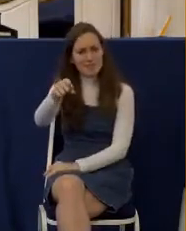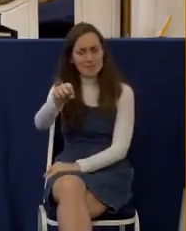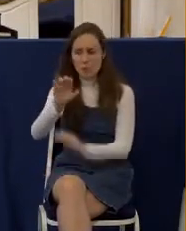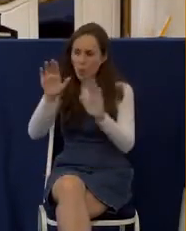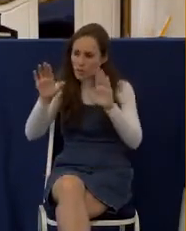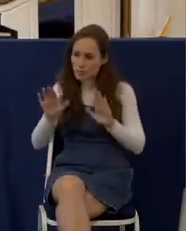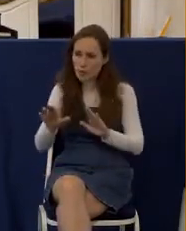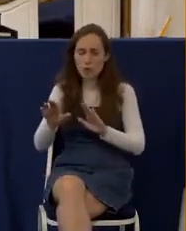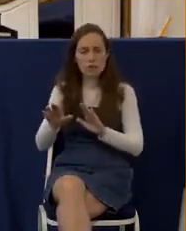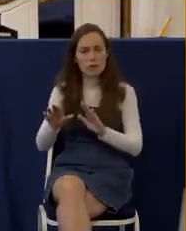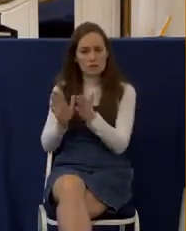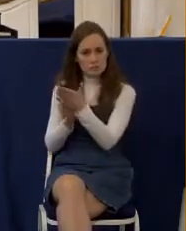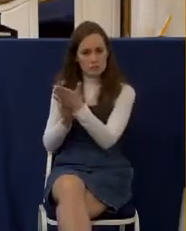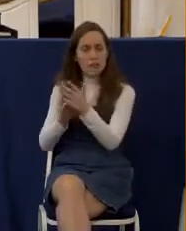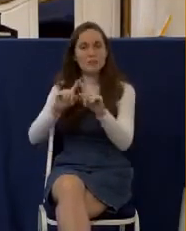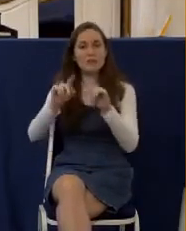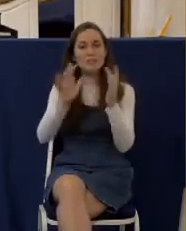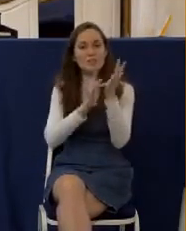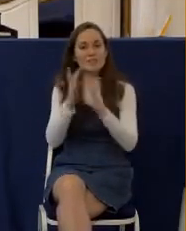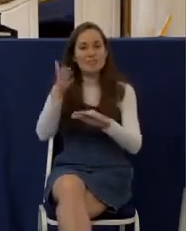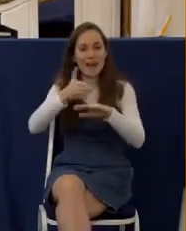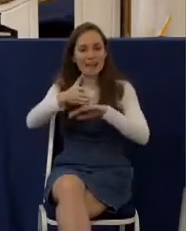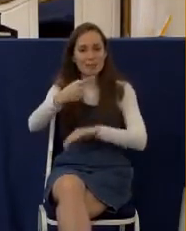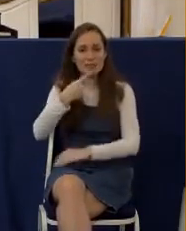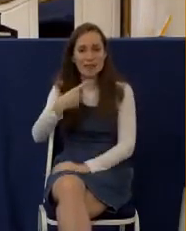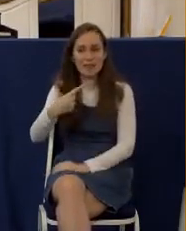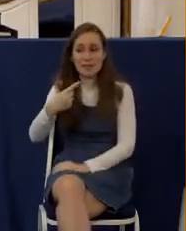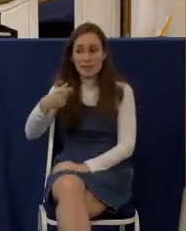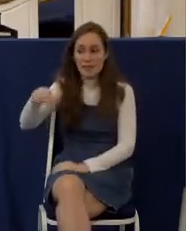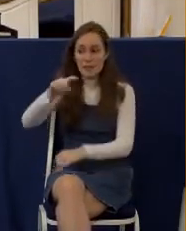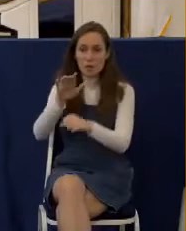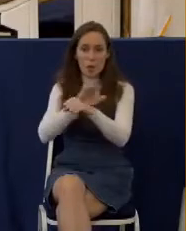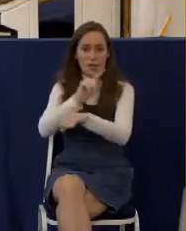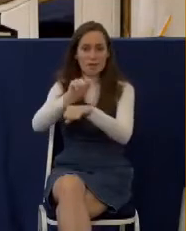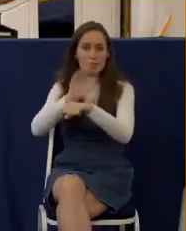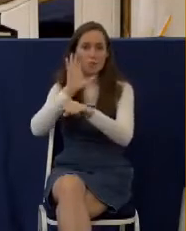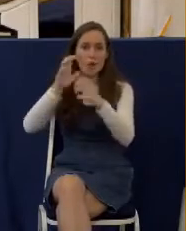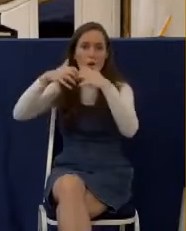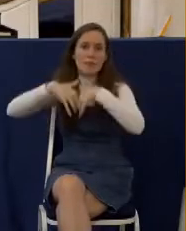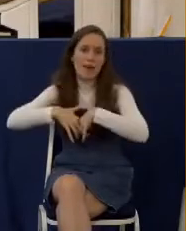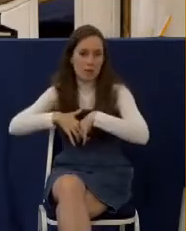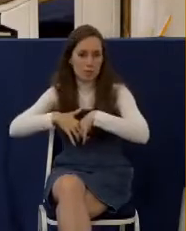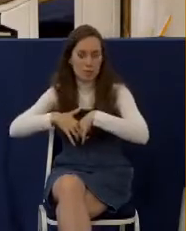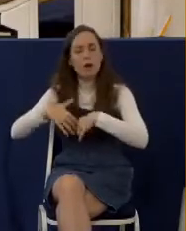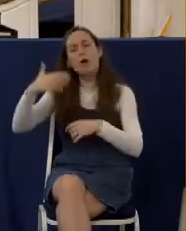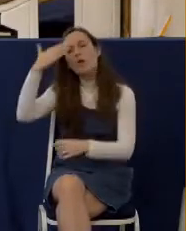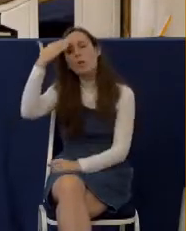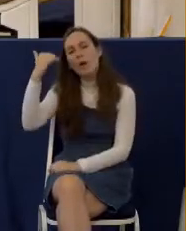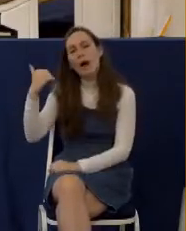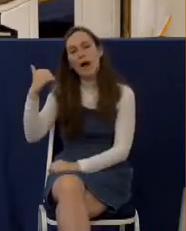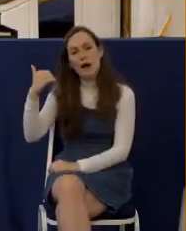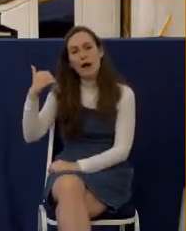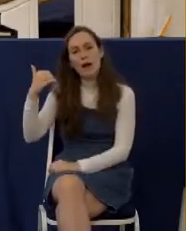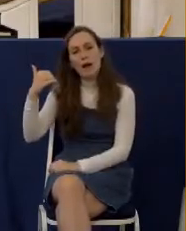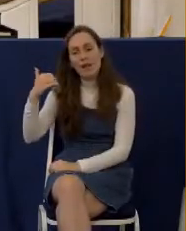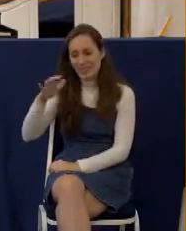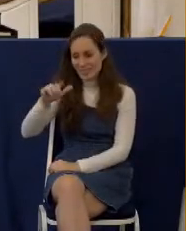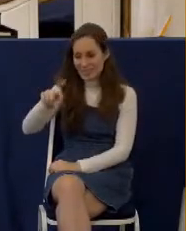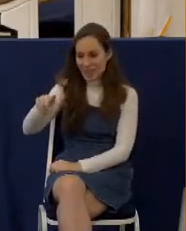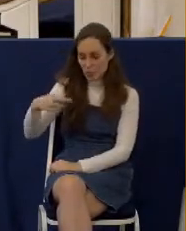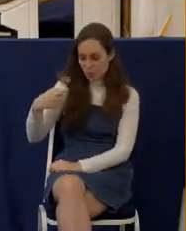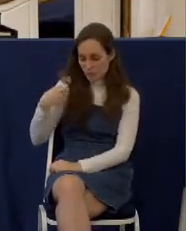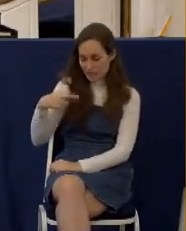wonderful on her part. But Jesus, right after that, said, this whole temple is coming down. You know why? That religion,